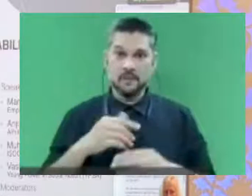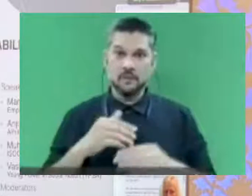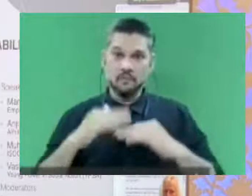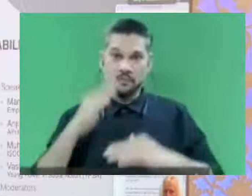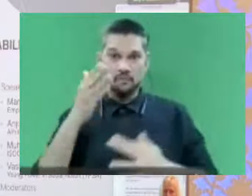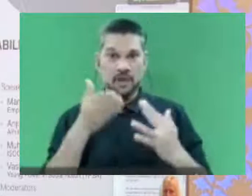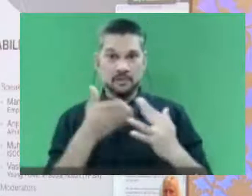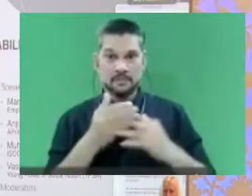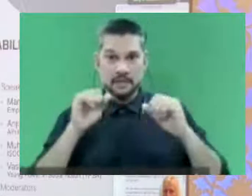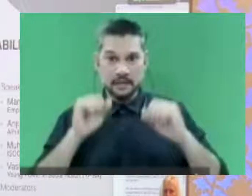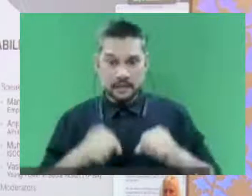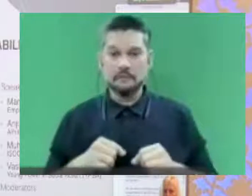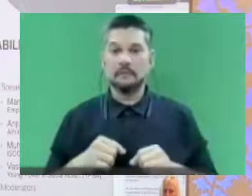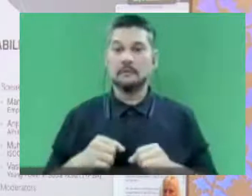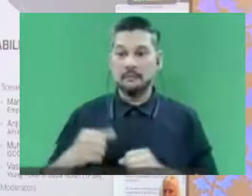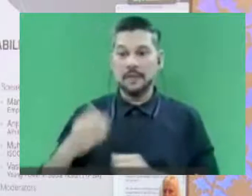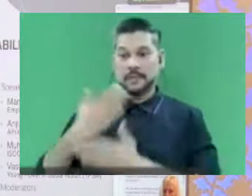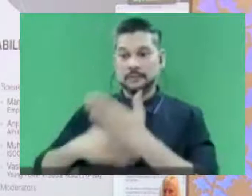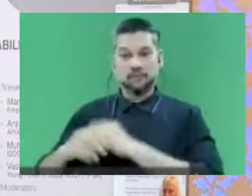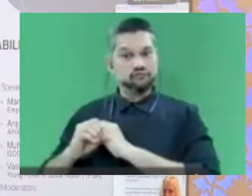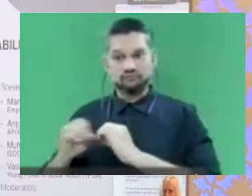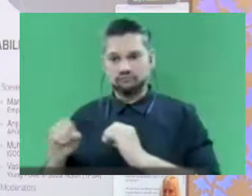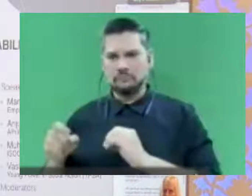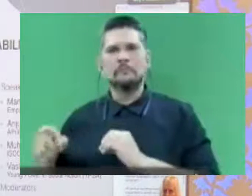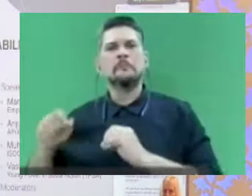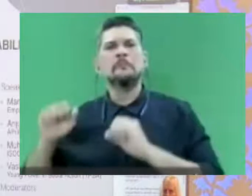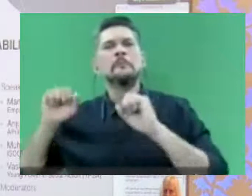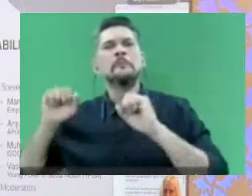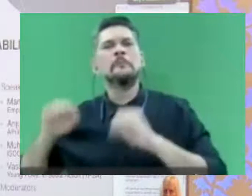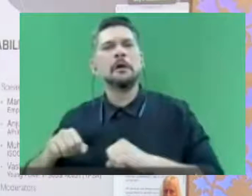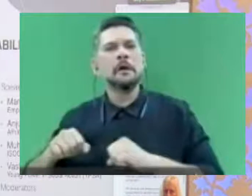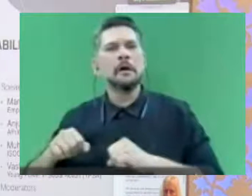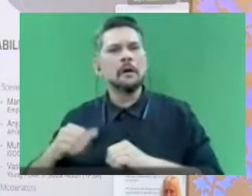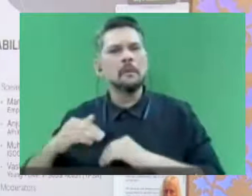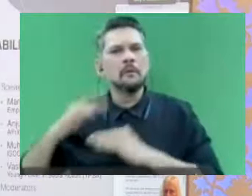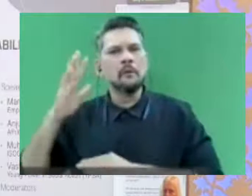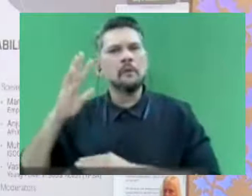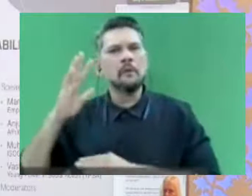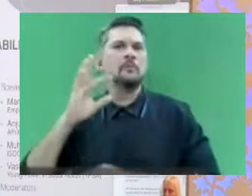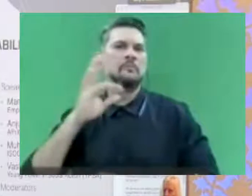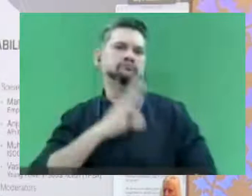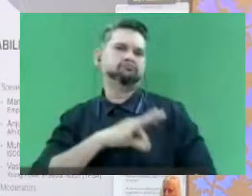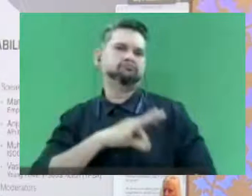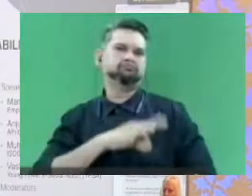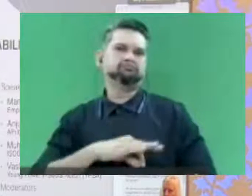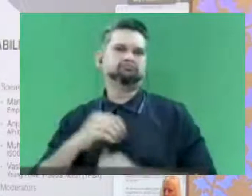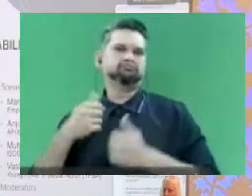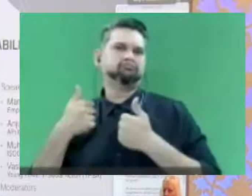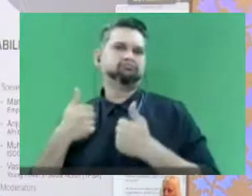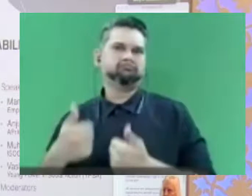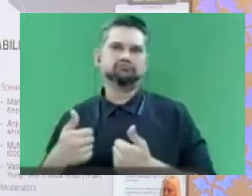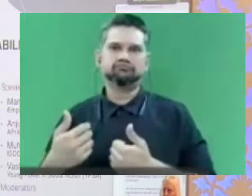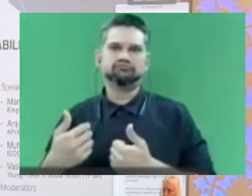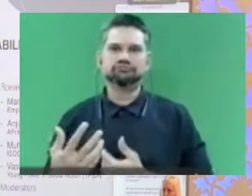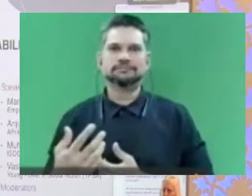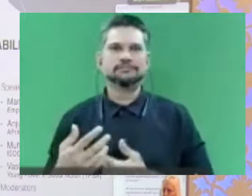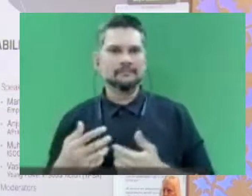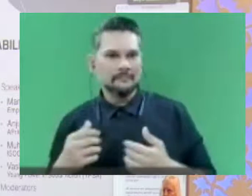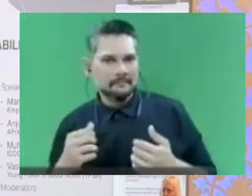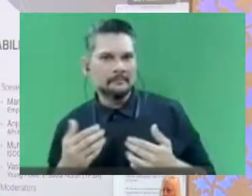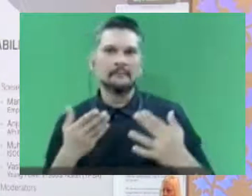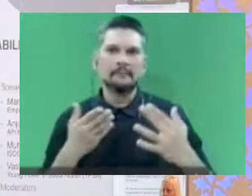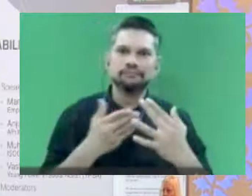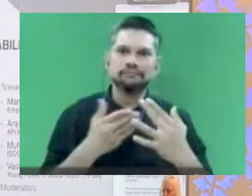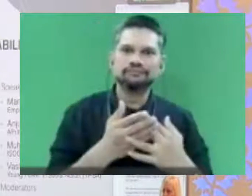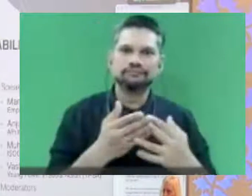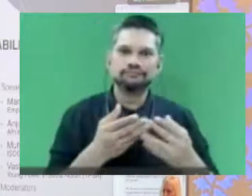people without disabilities also get benefit of these facilities, which may be